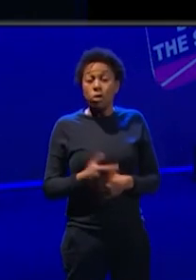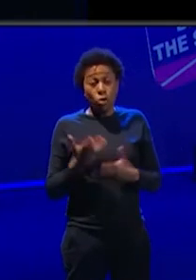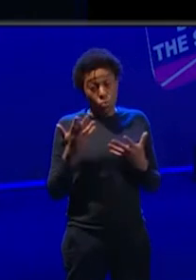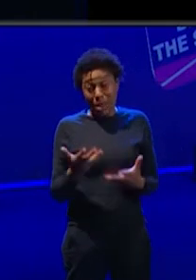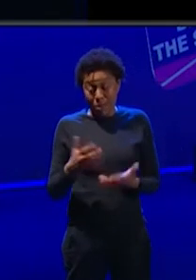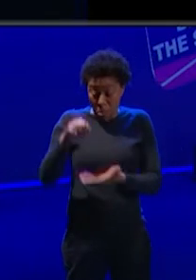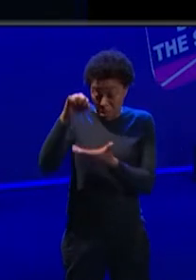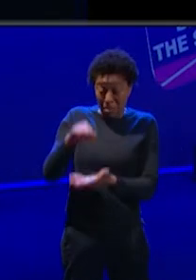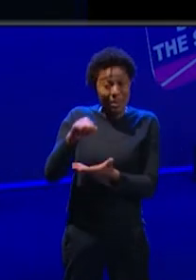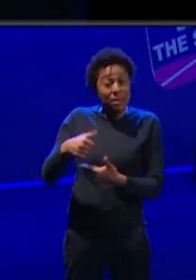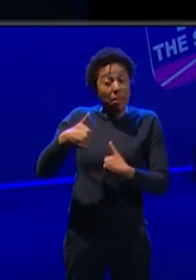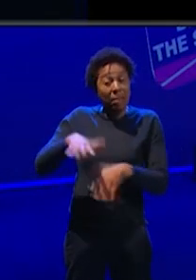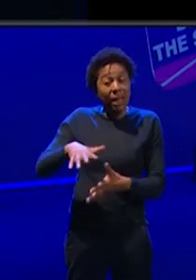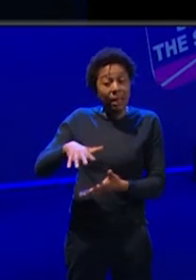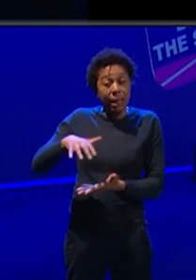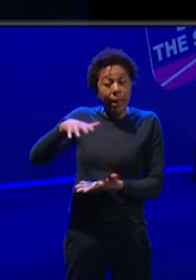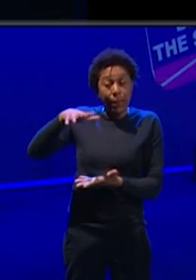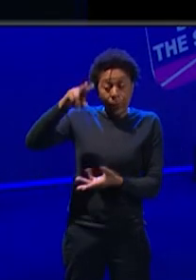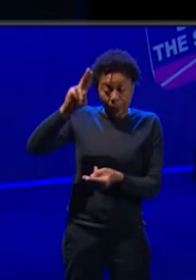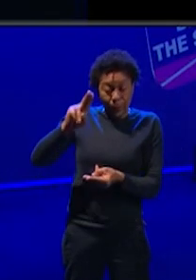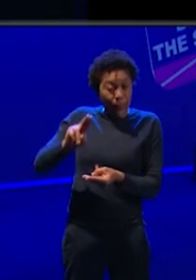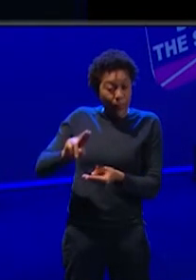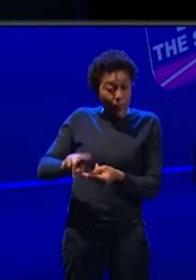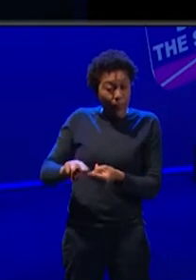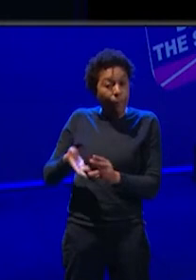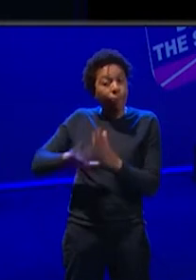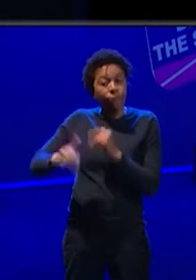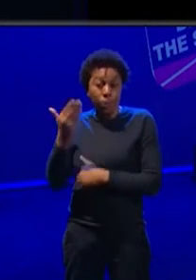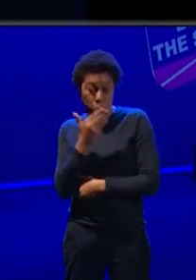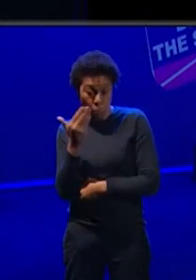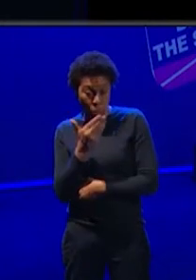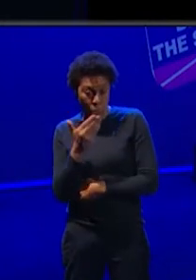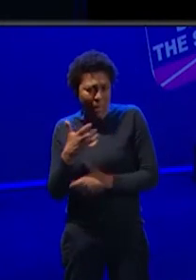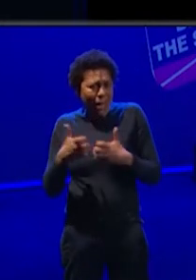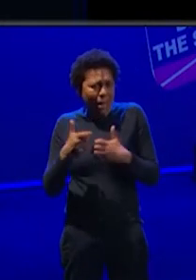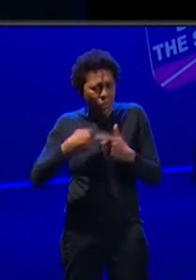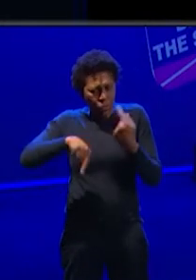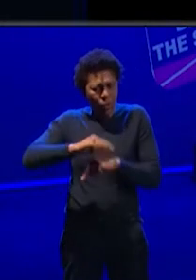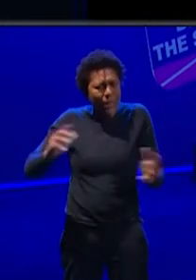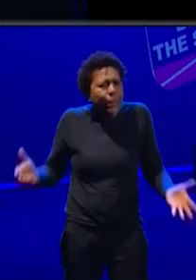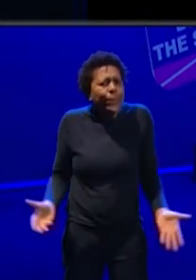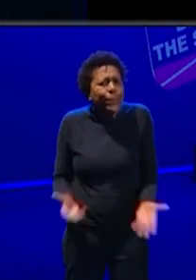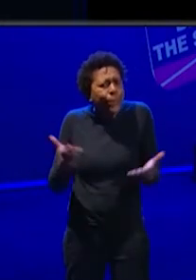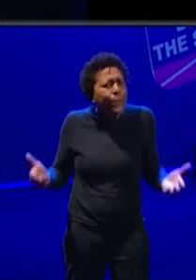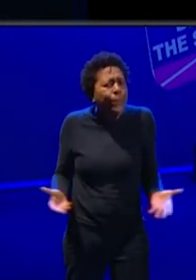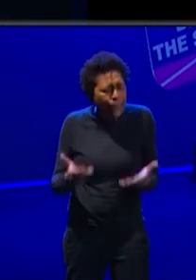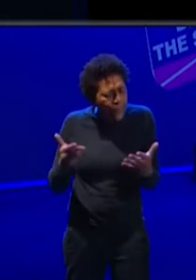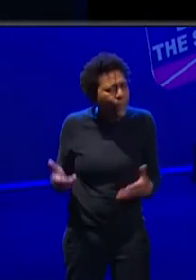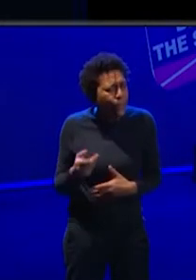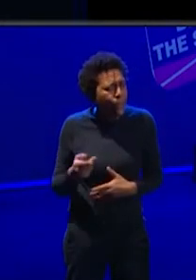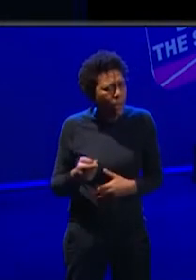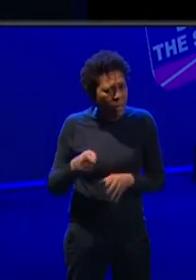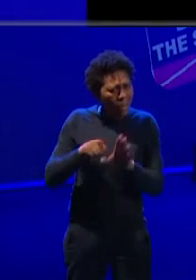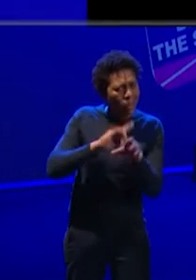of funding in schools primarily, how are we then able to encourage the young generation, the next generation, to get